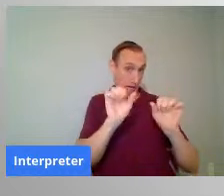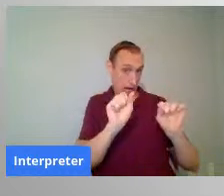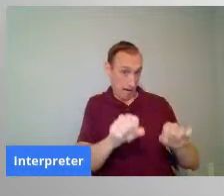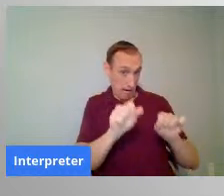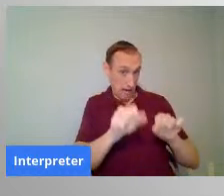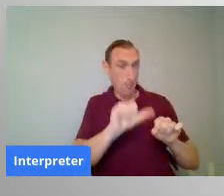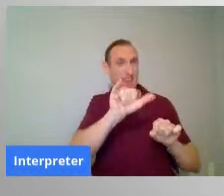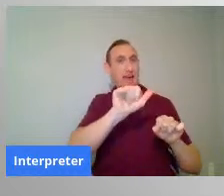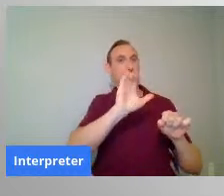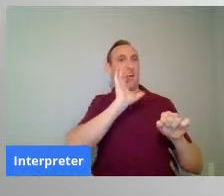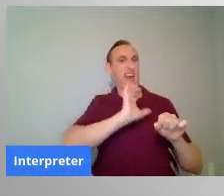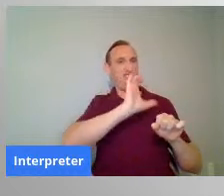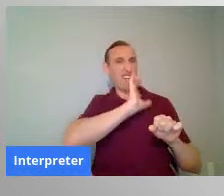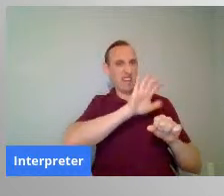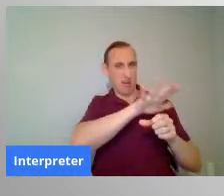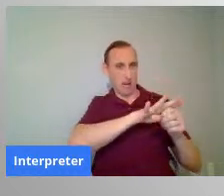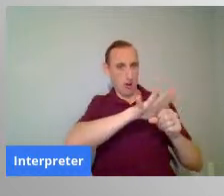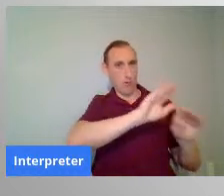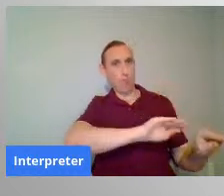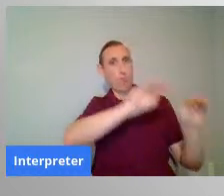Early Learning Center.